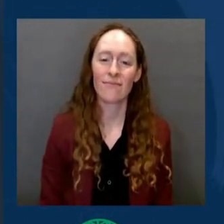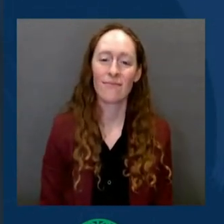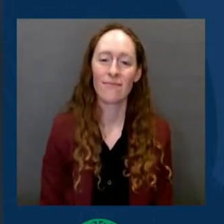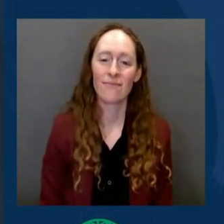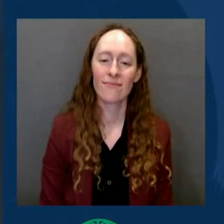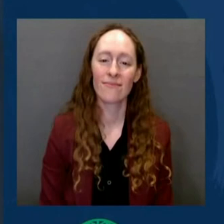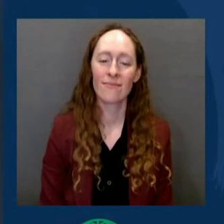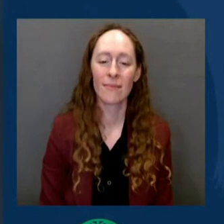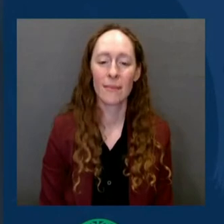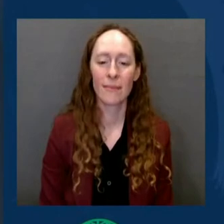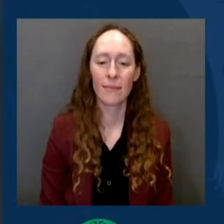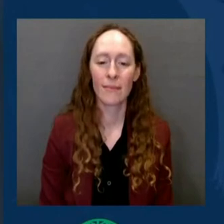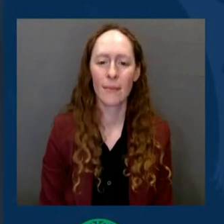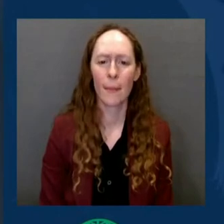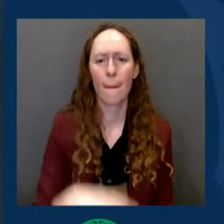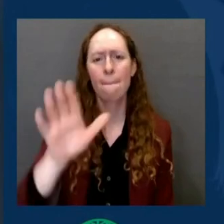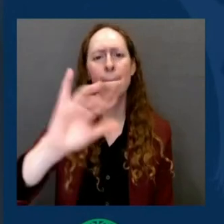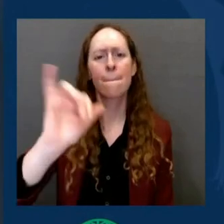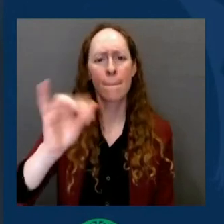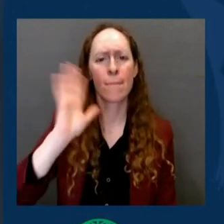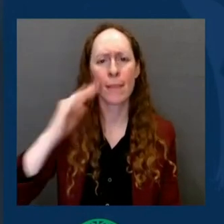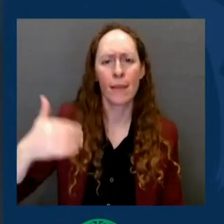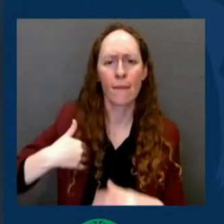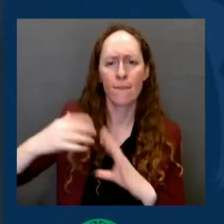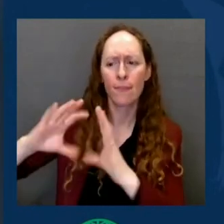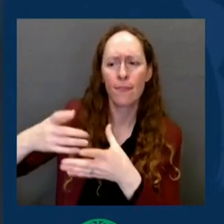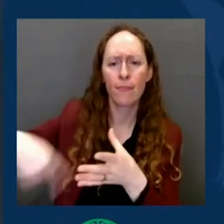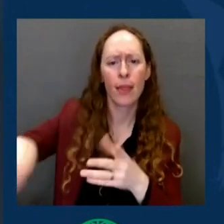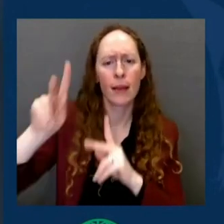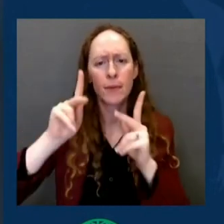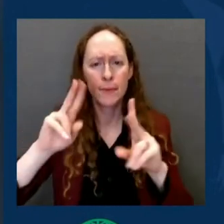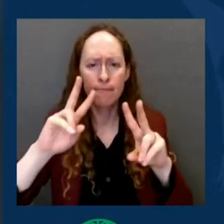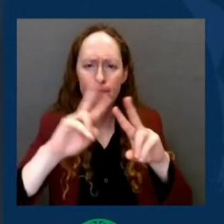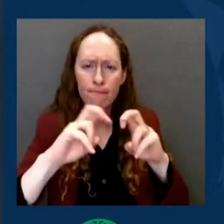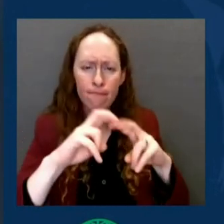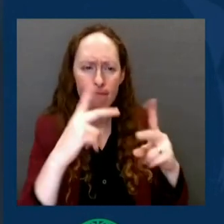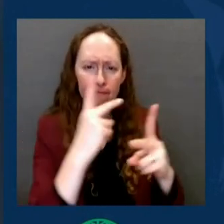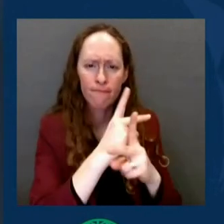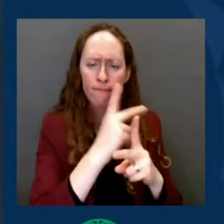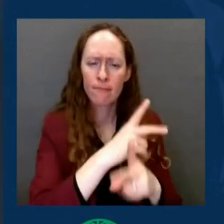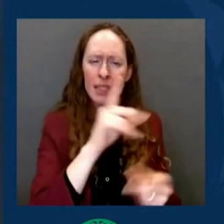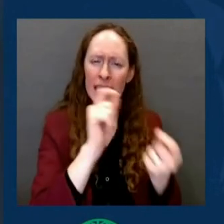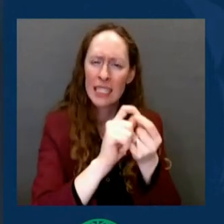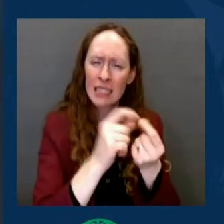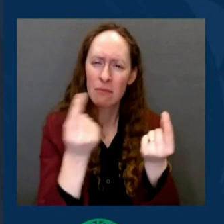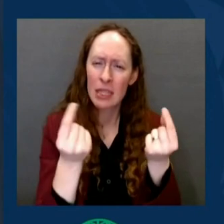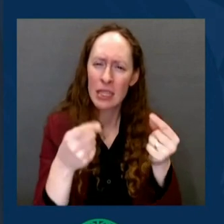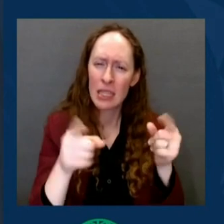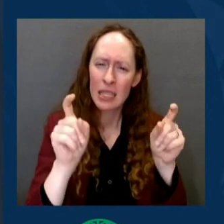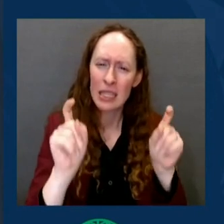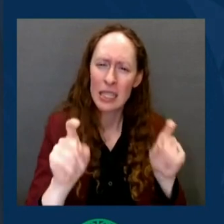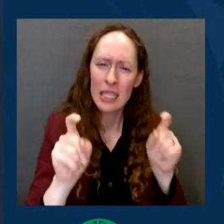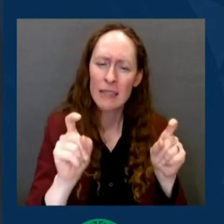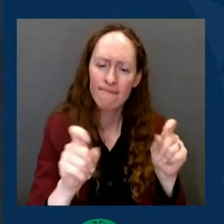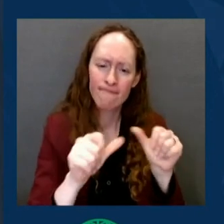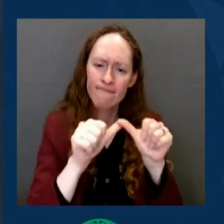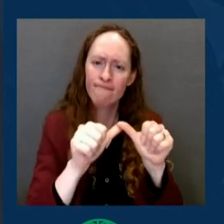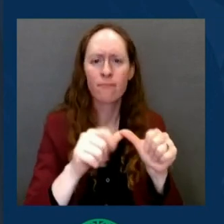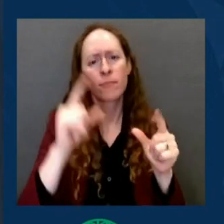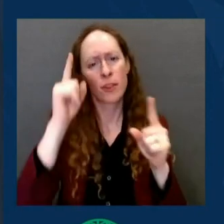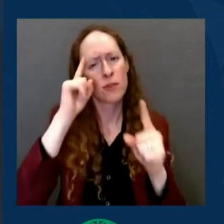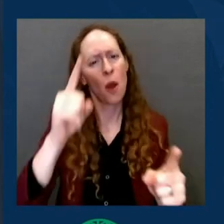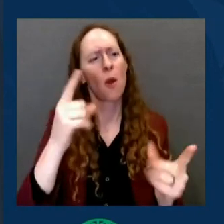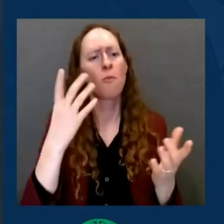and inclusive economies. We're leading a global effort to pursue equitable arrangements for global creditors to provide